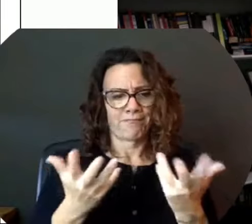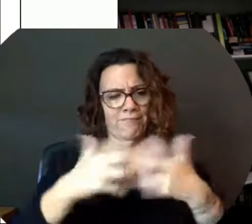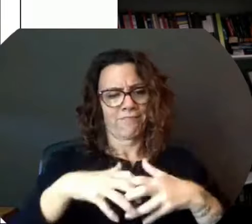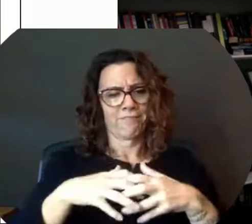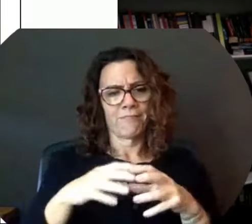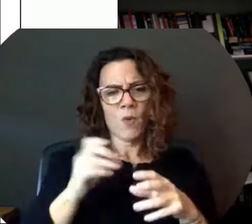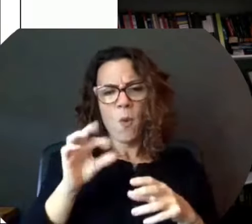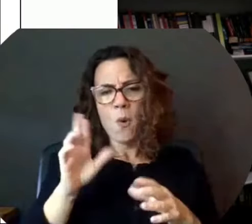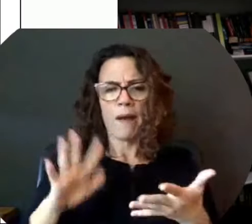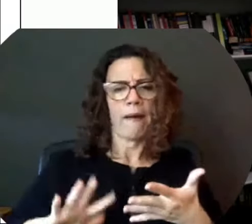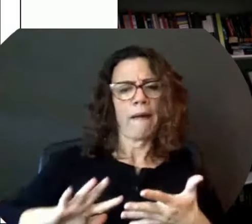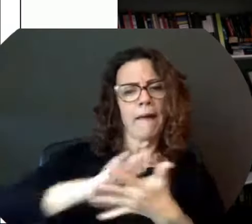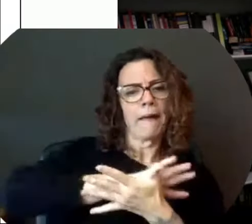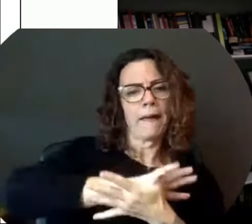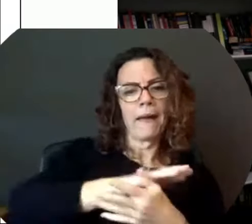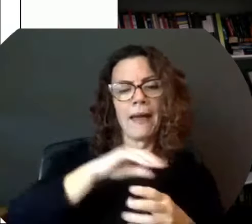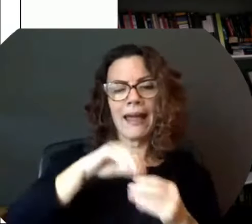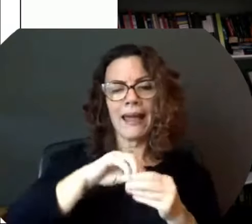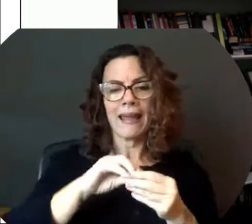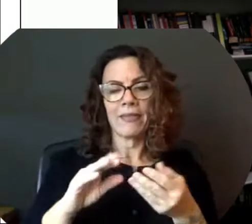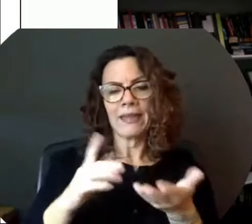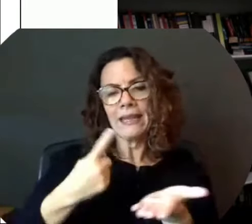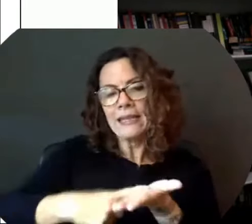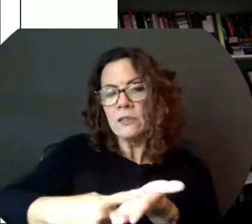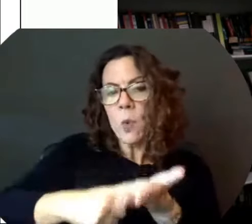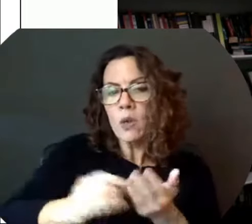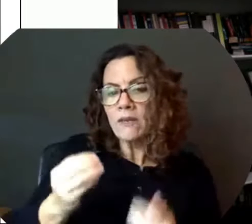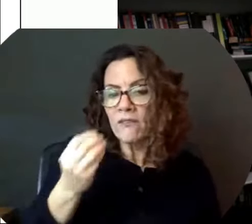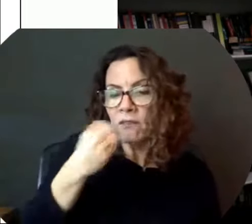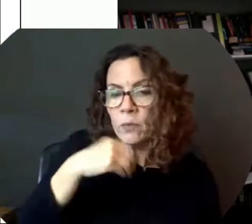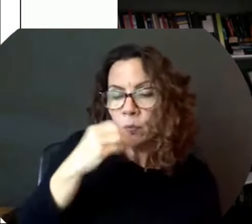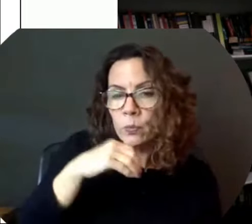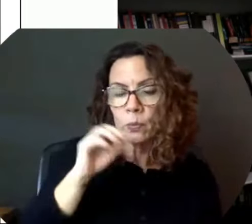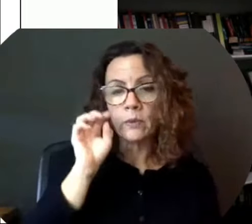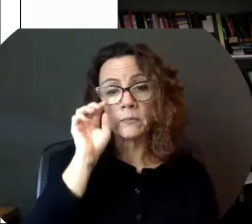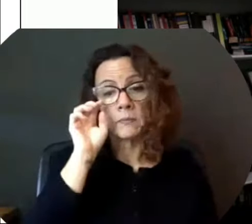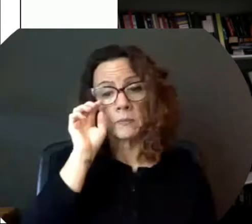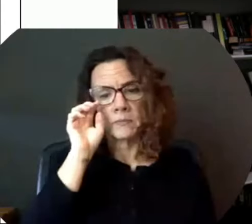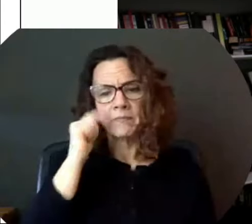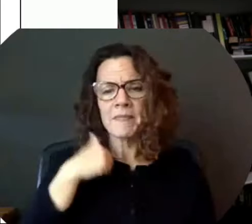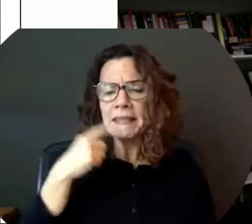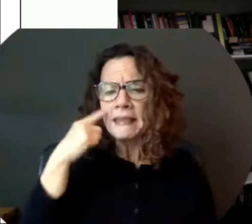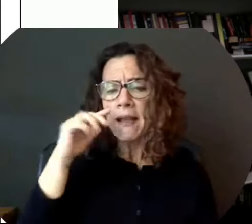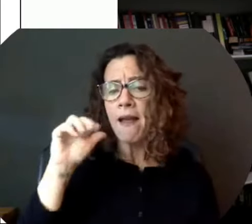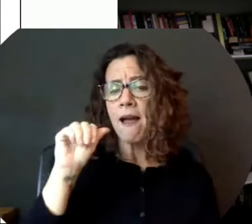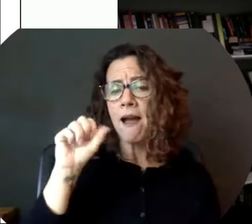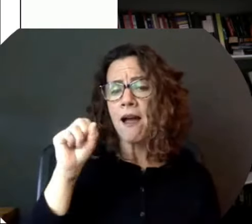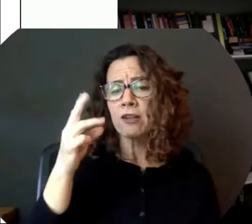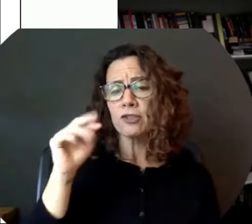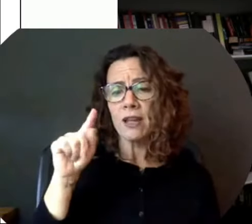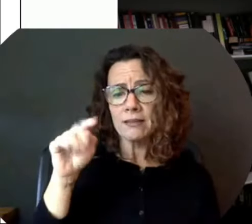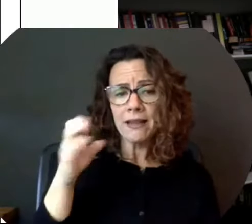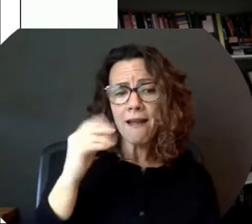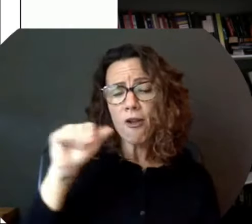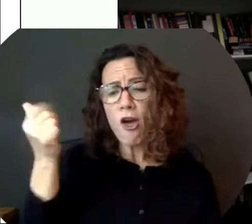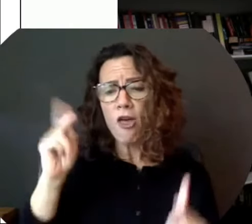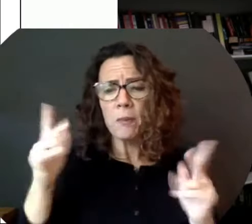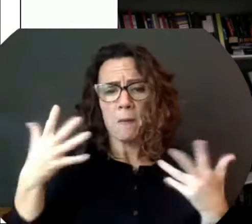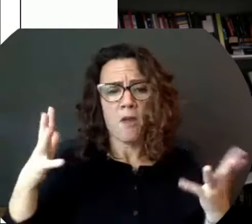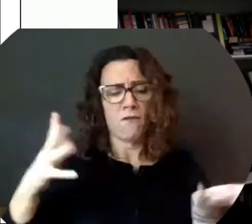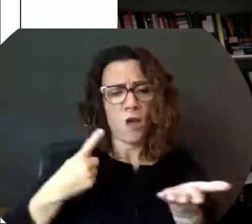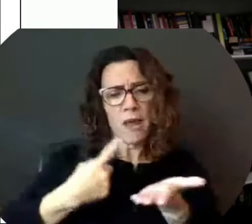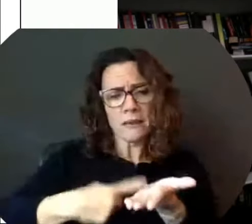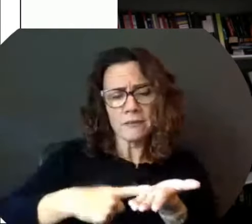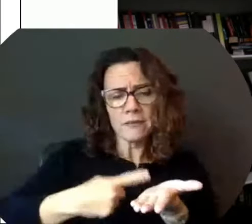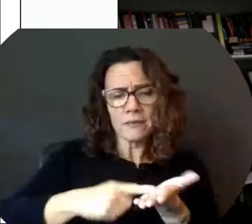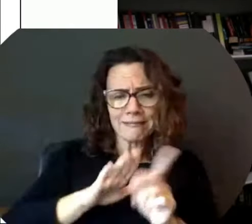think Ashanti Reese and other people have really pushed back against. First of all, it euphemizes the reality that these are